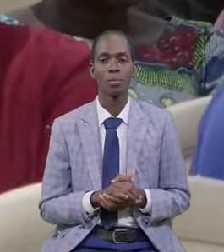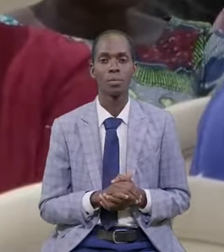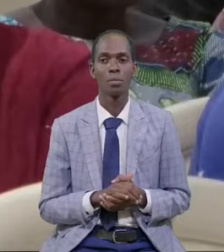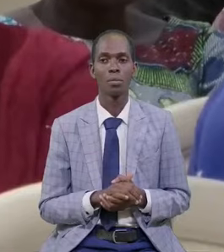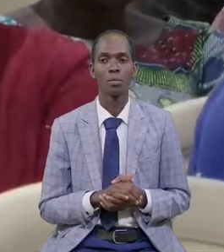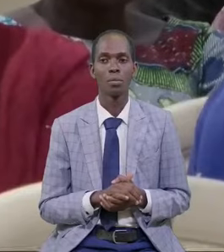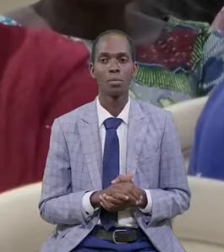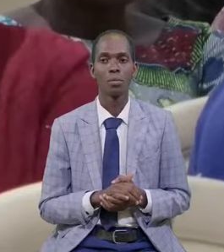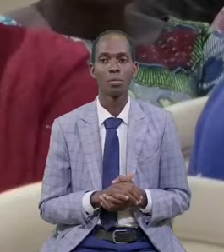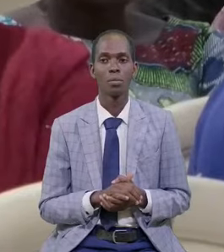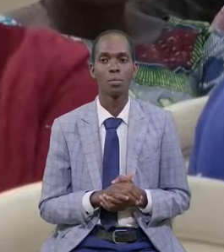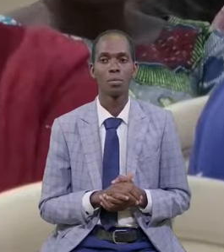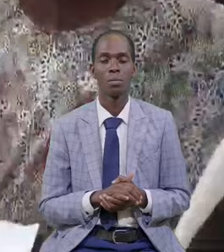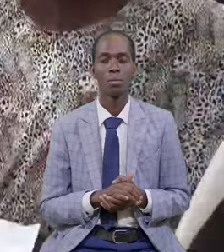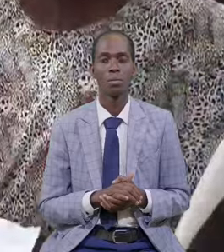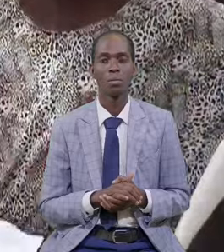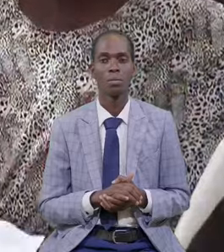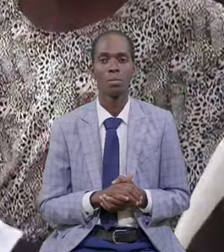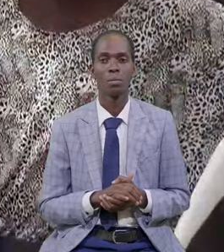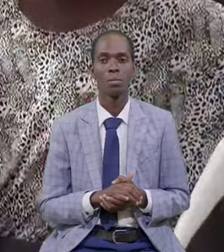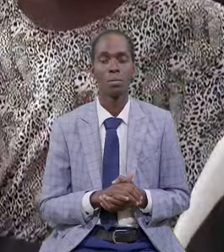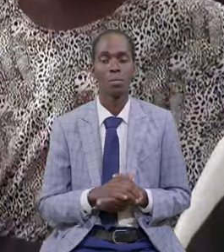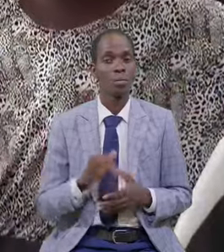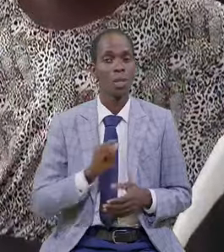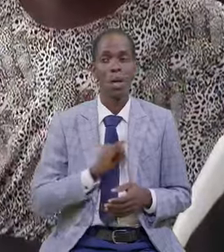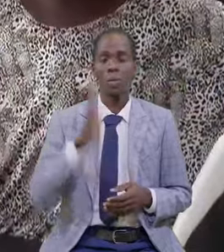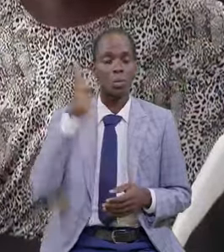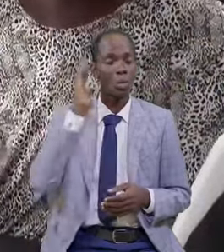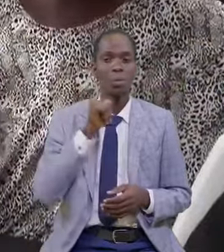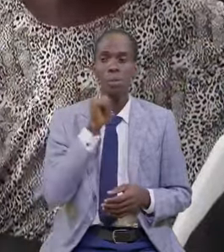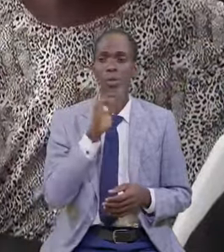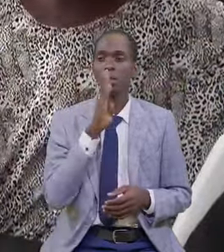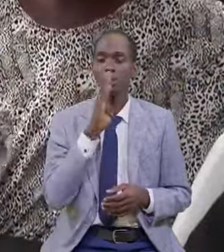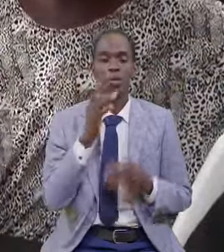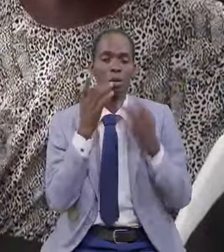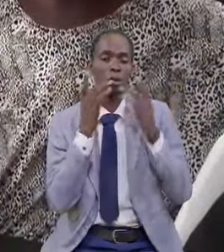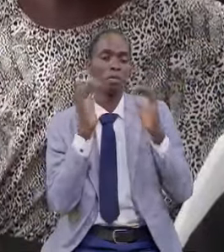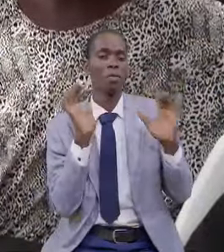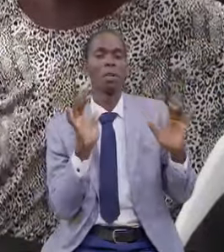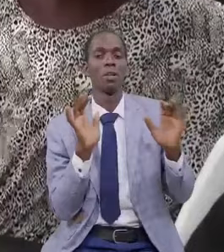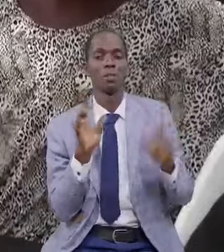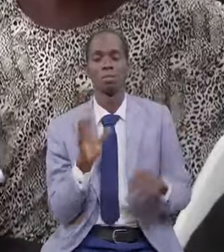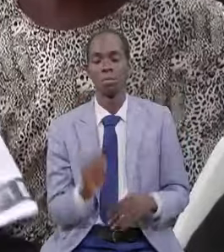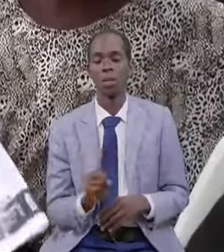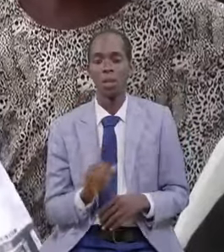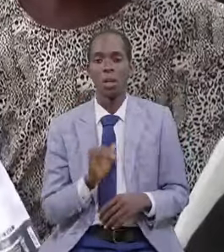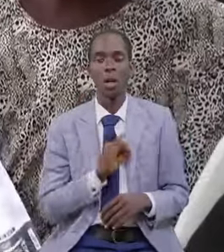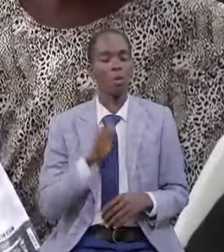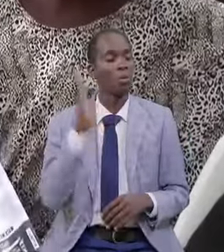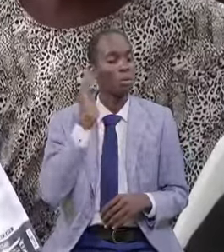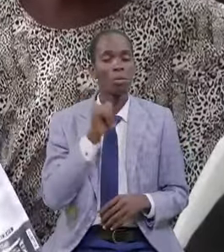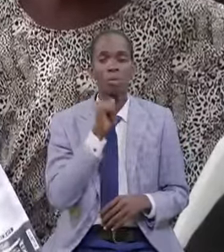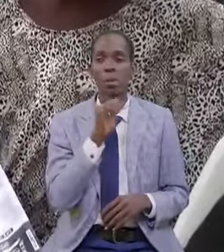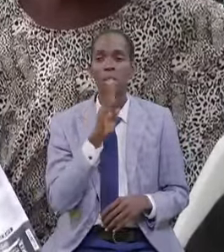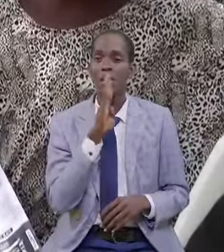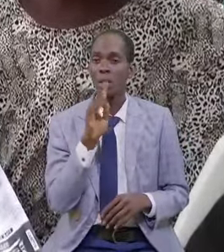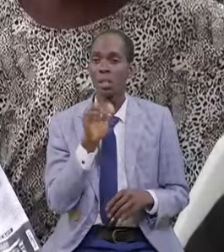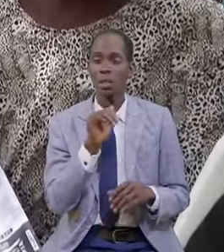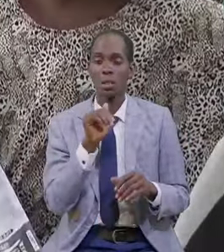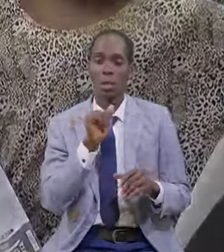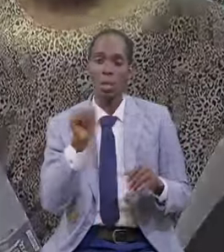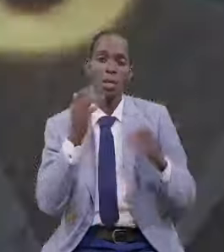wise I will not be a scoffer I'll not be a corner and not being